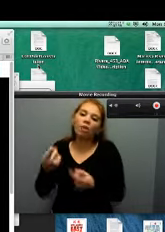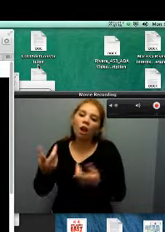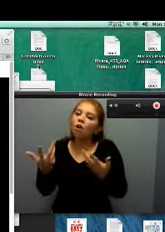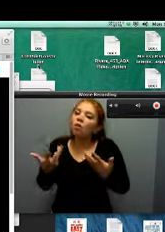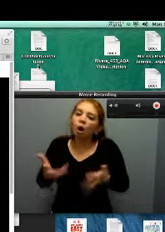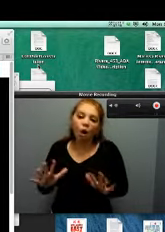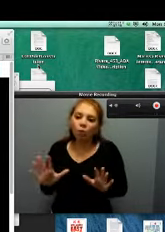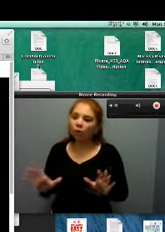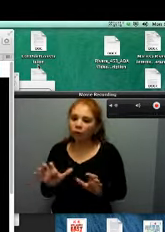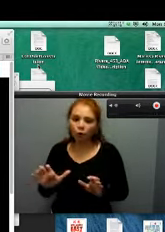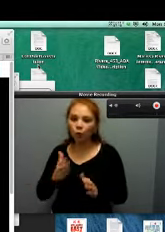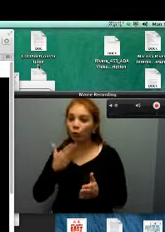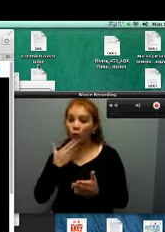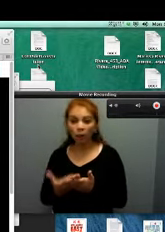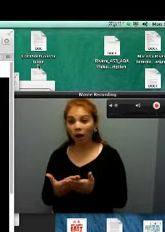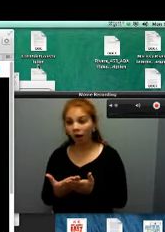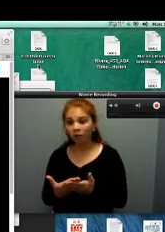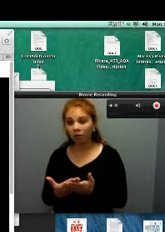well.